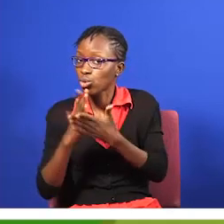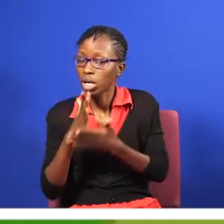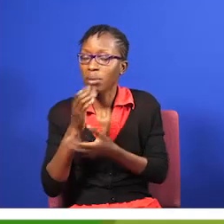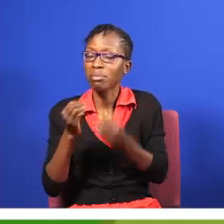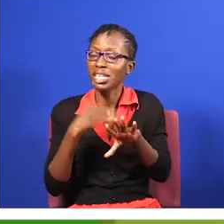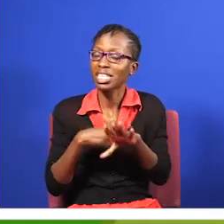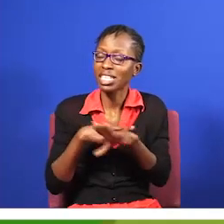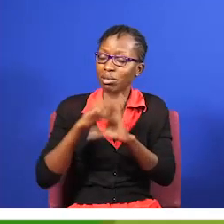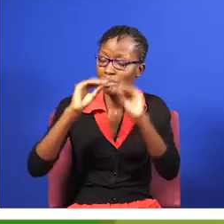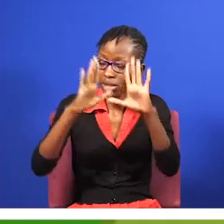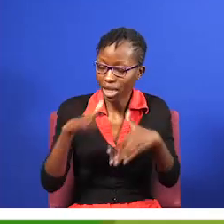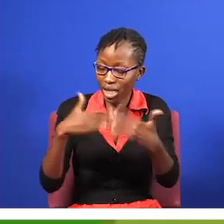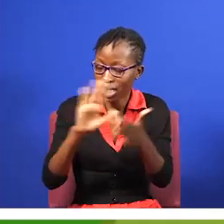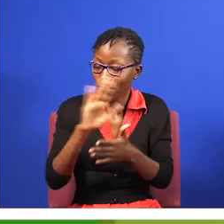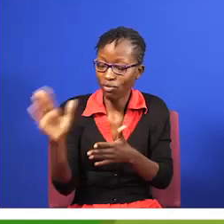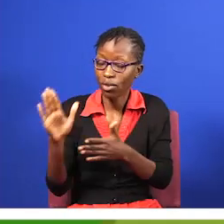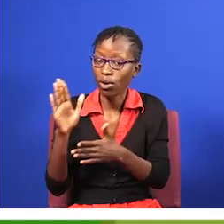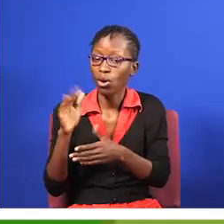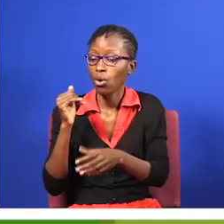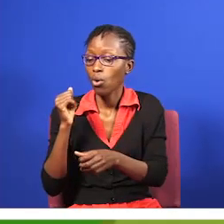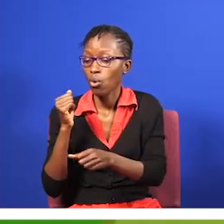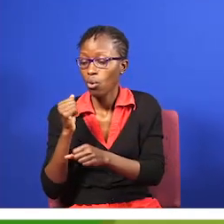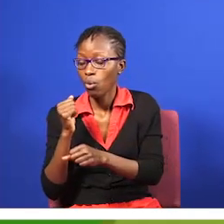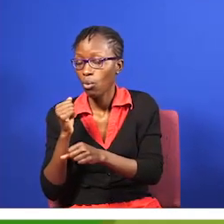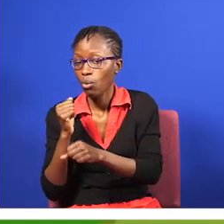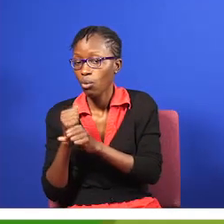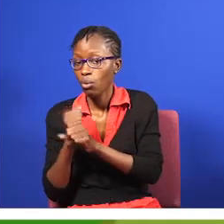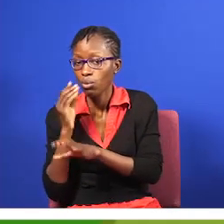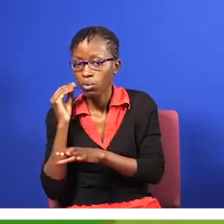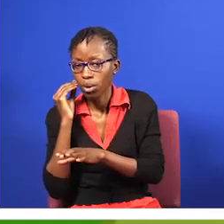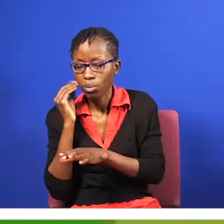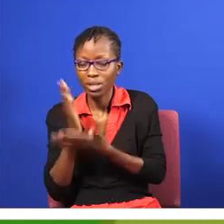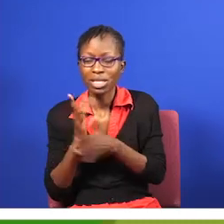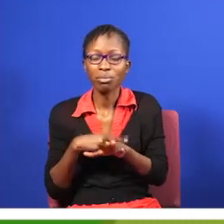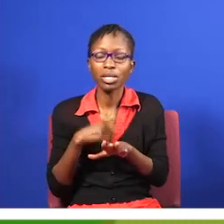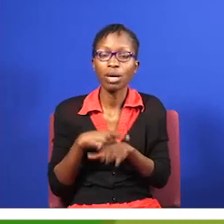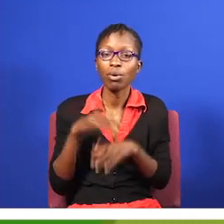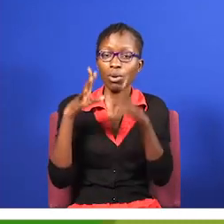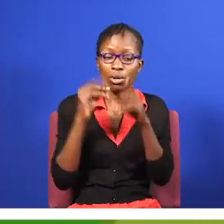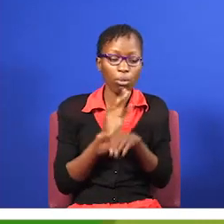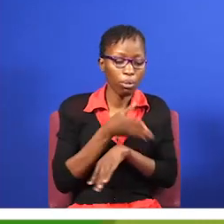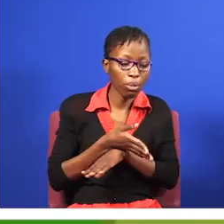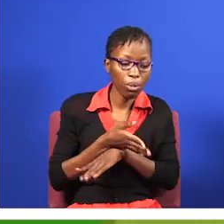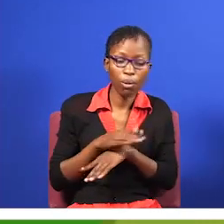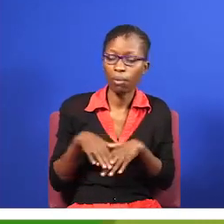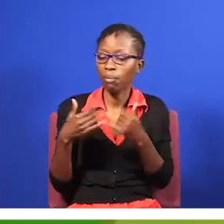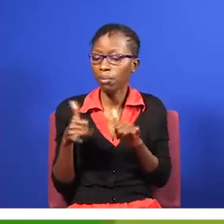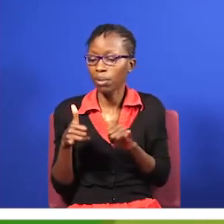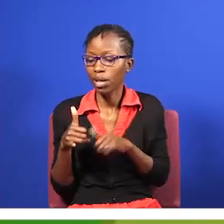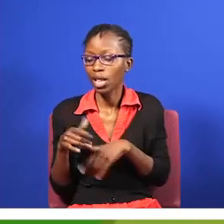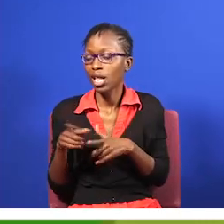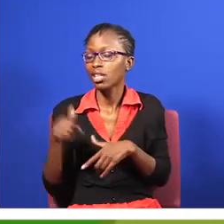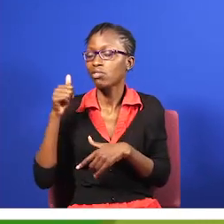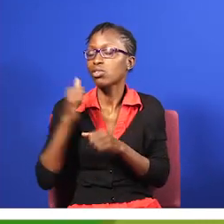given assignment by your teachers. Sometimes some people choose to just sit, play with their friends, and refuse to